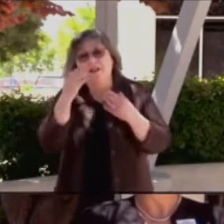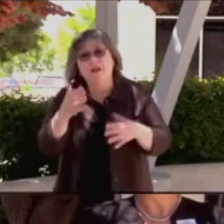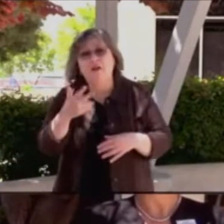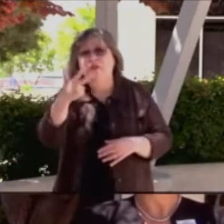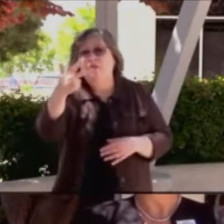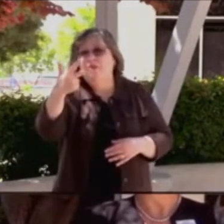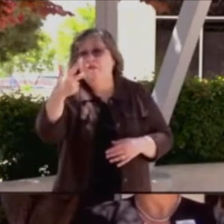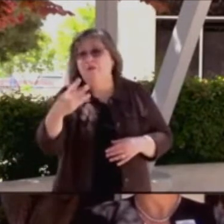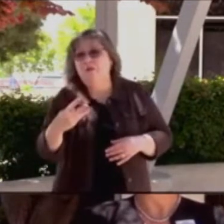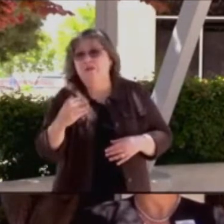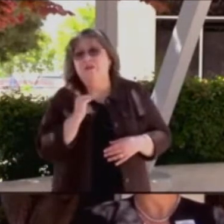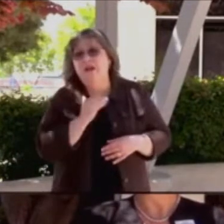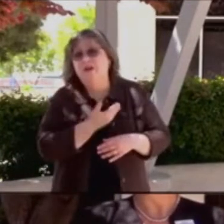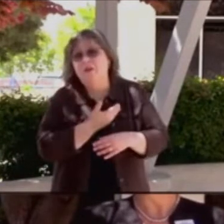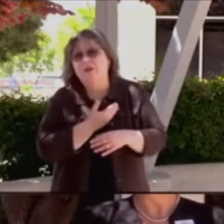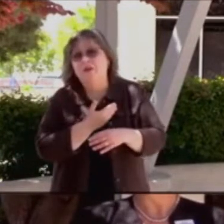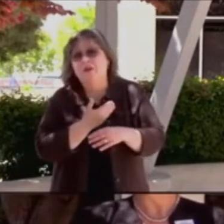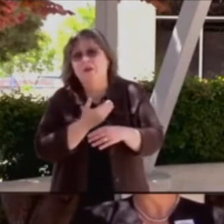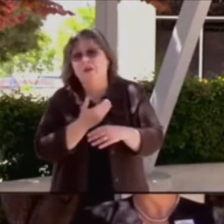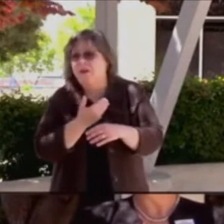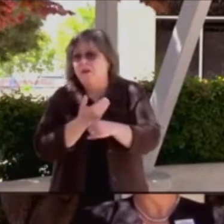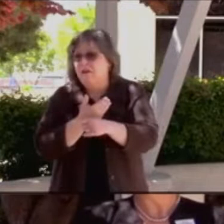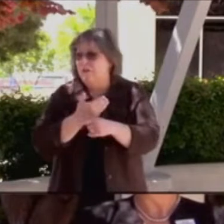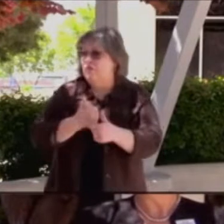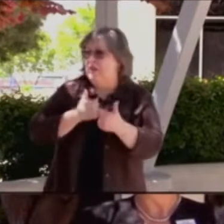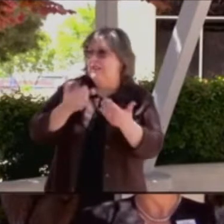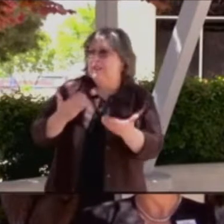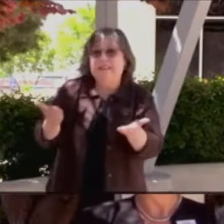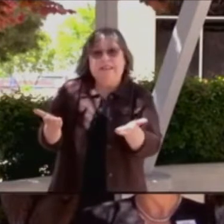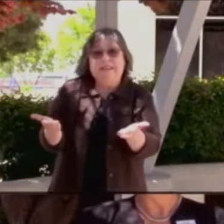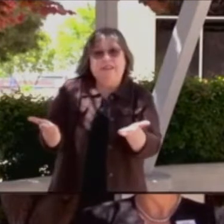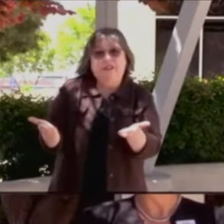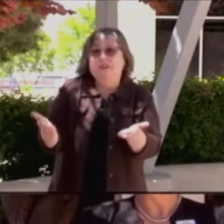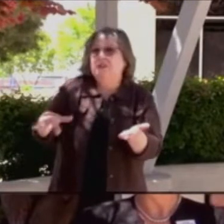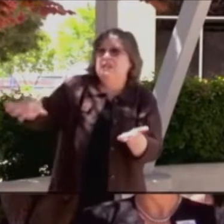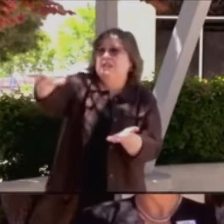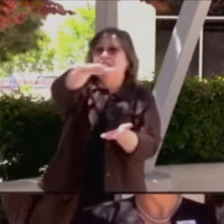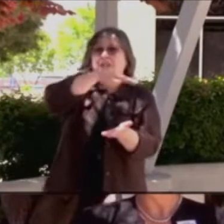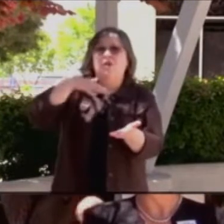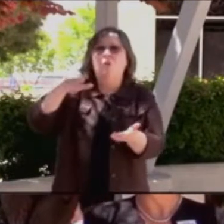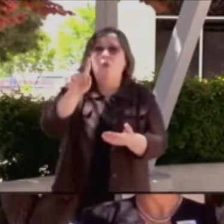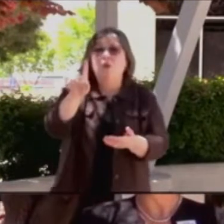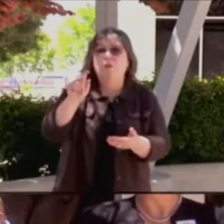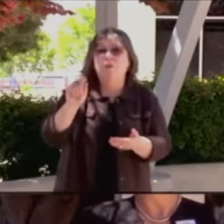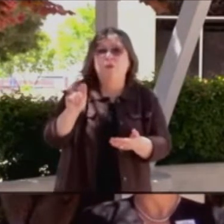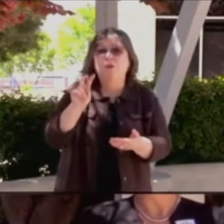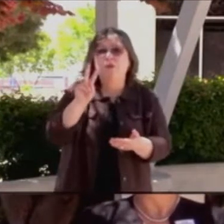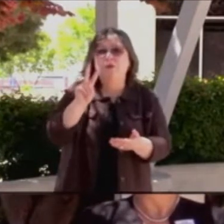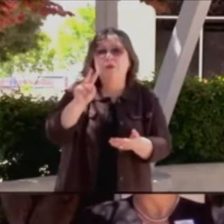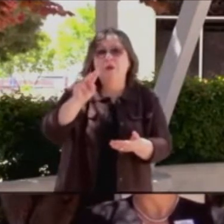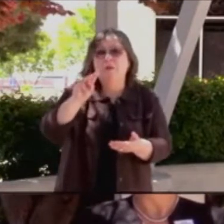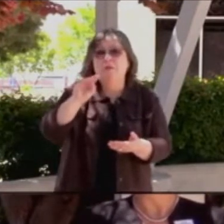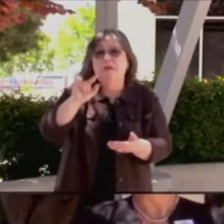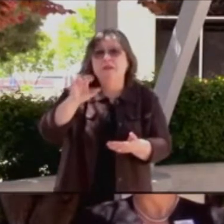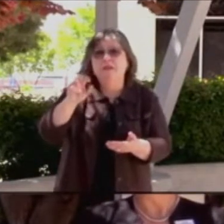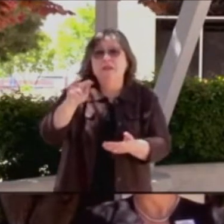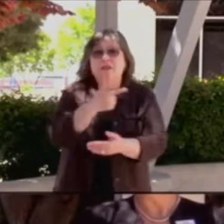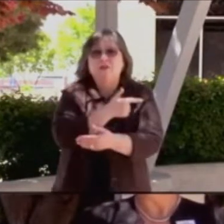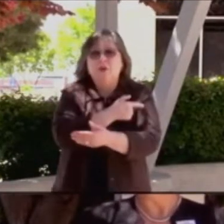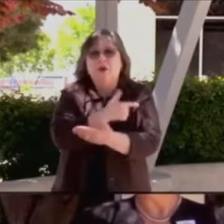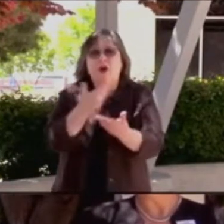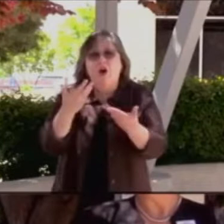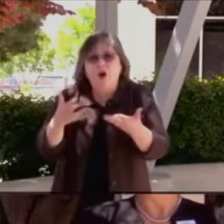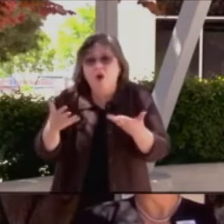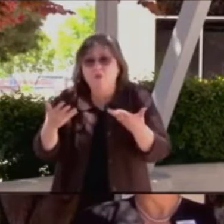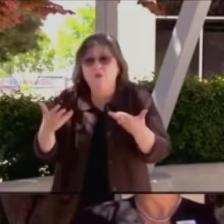our residents has already got at least the first dose, and that's over 1.2 million doses just in the Santa Clara